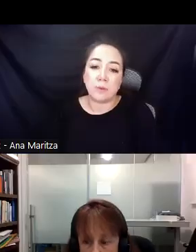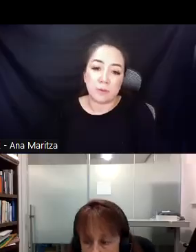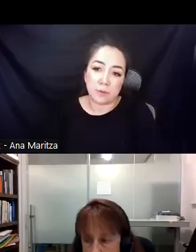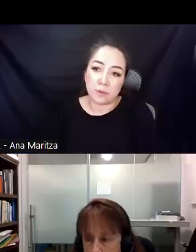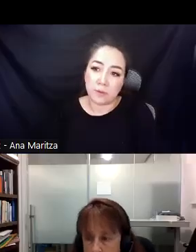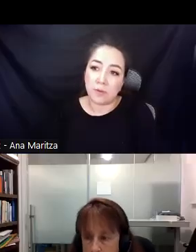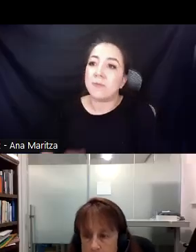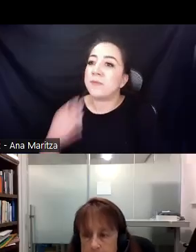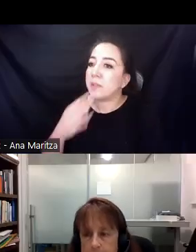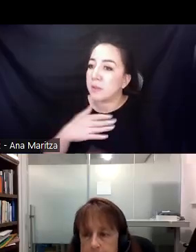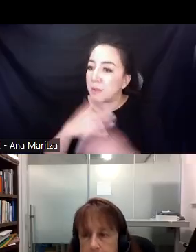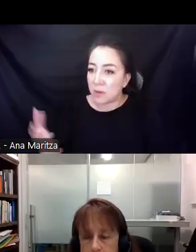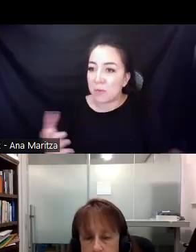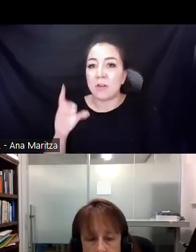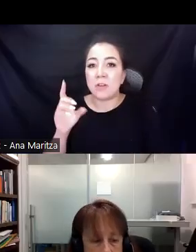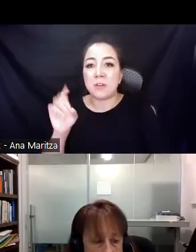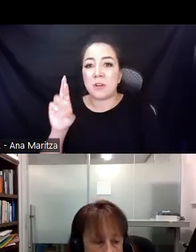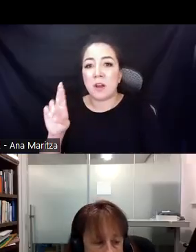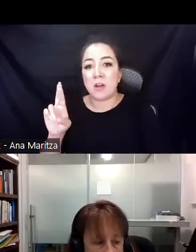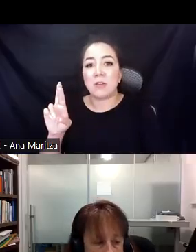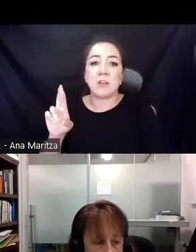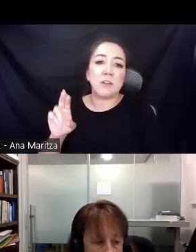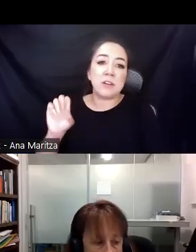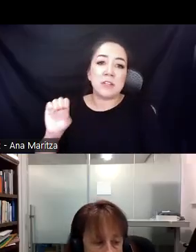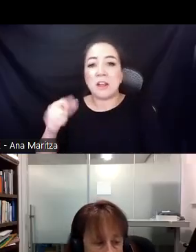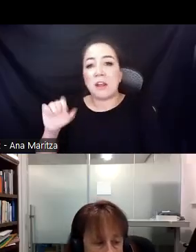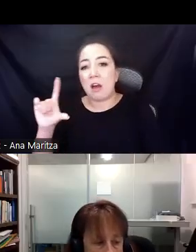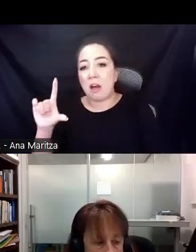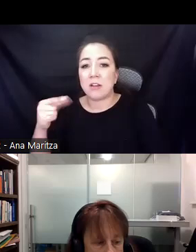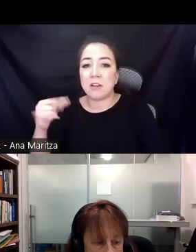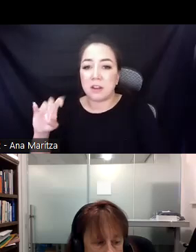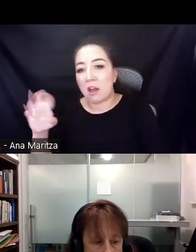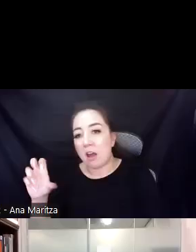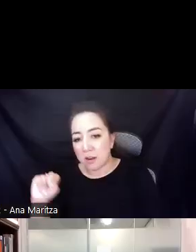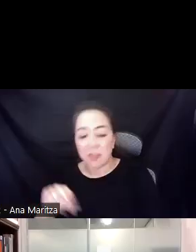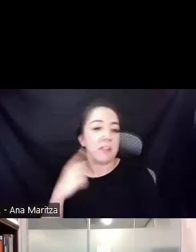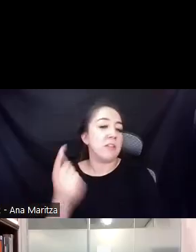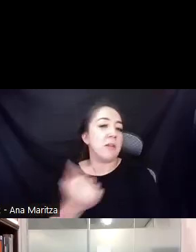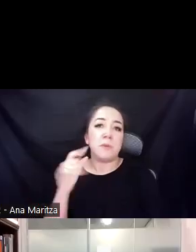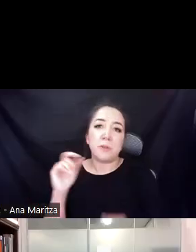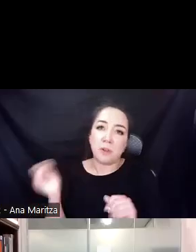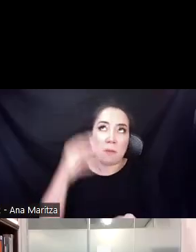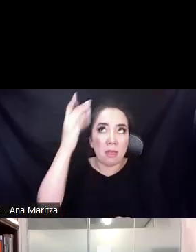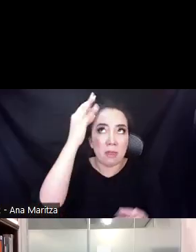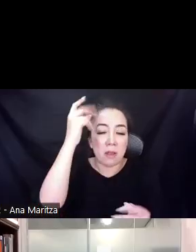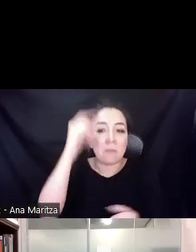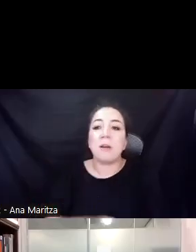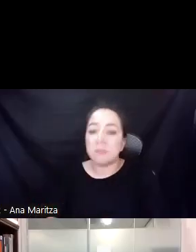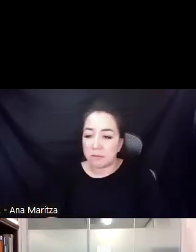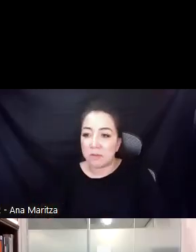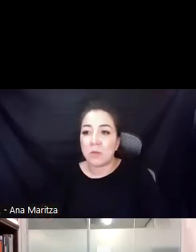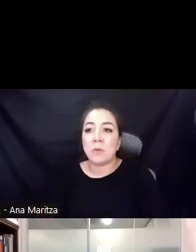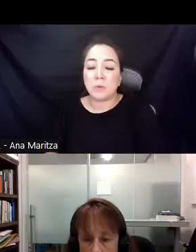Thank you so much, Dr. Sigal-Gidan. Yeah, this is definitely something we should all be thinking about. One of